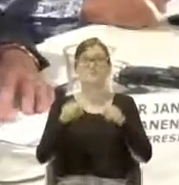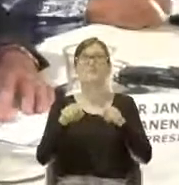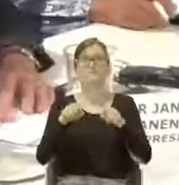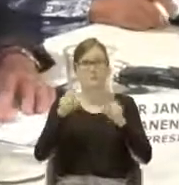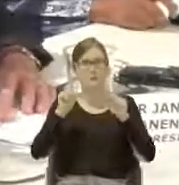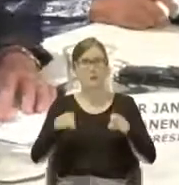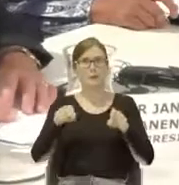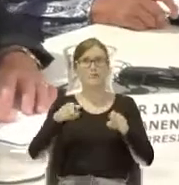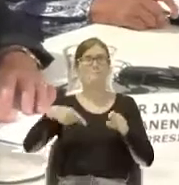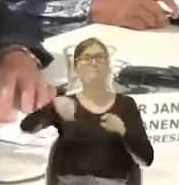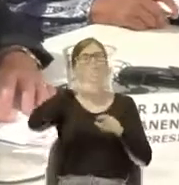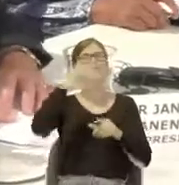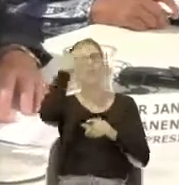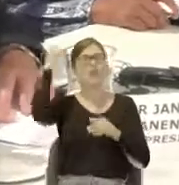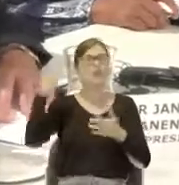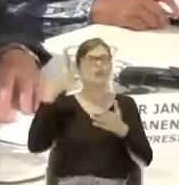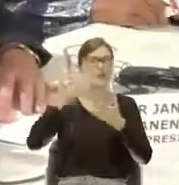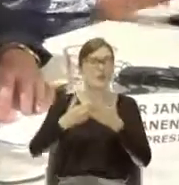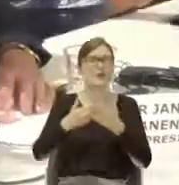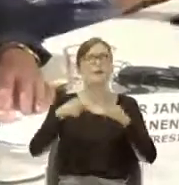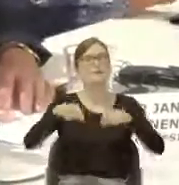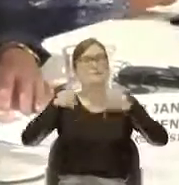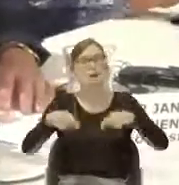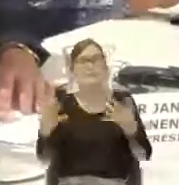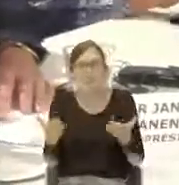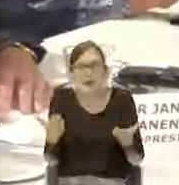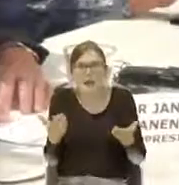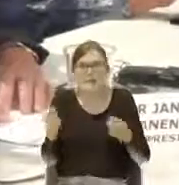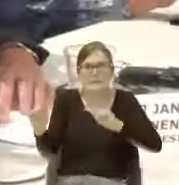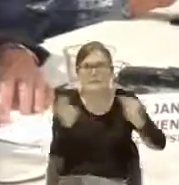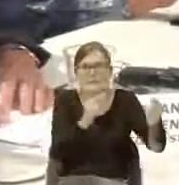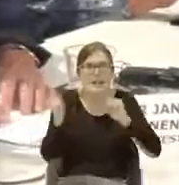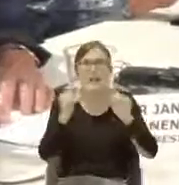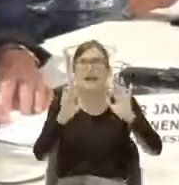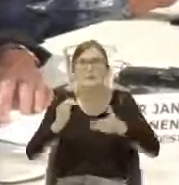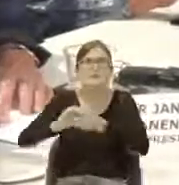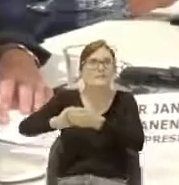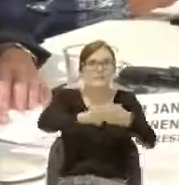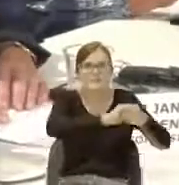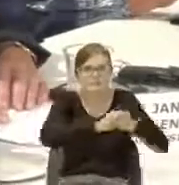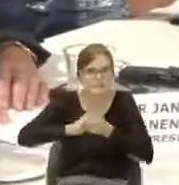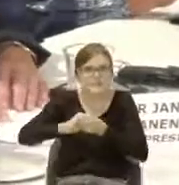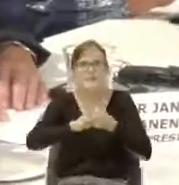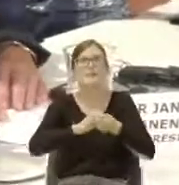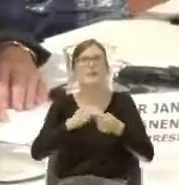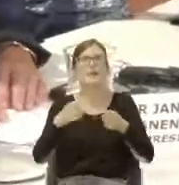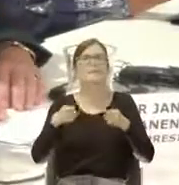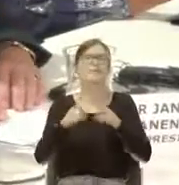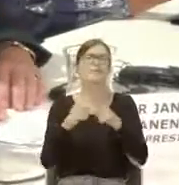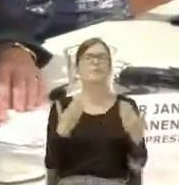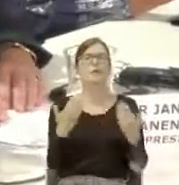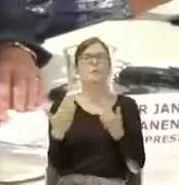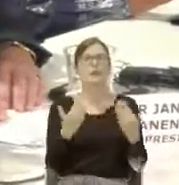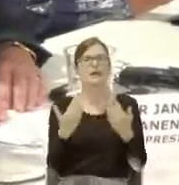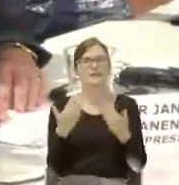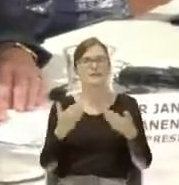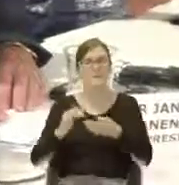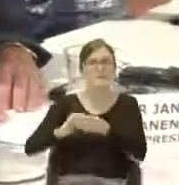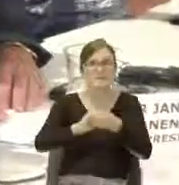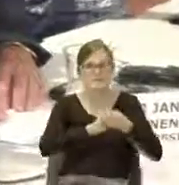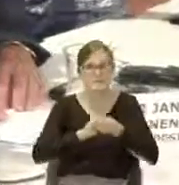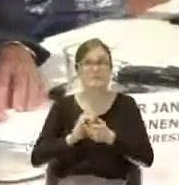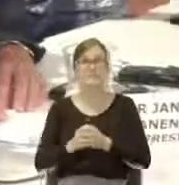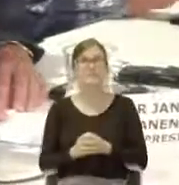by transformative city diplomacy that can build bridges in communities. We need to